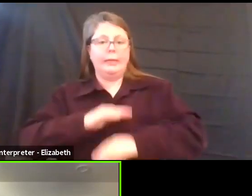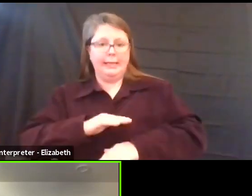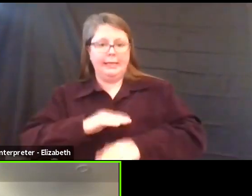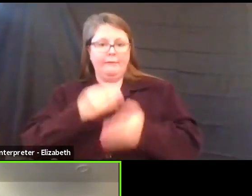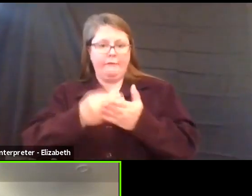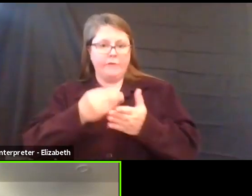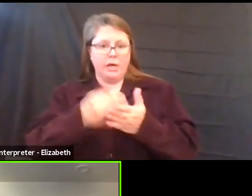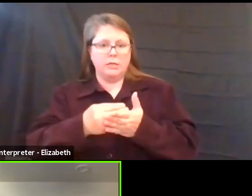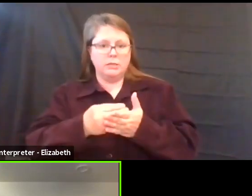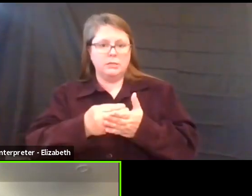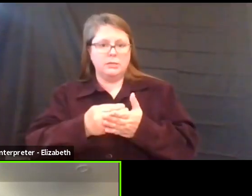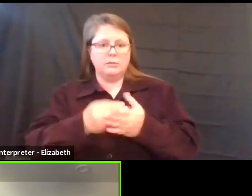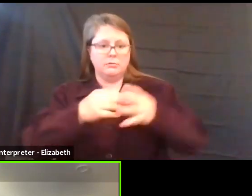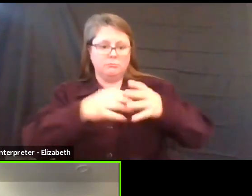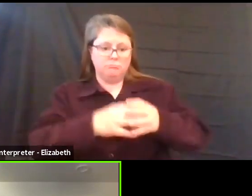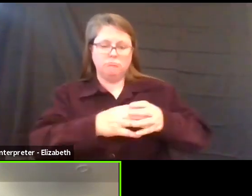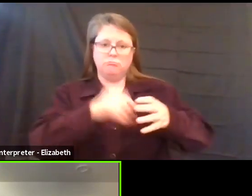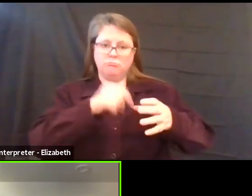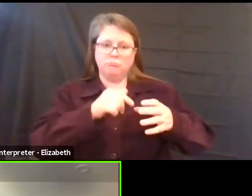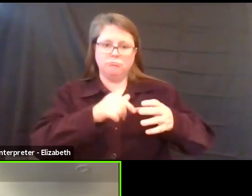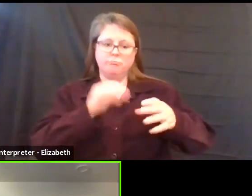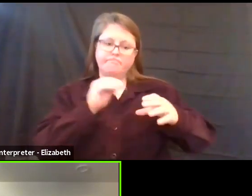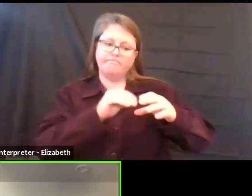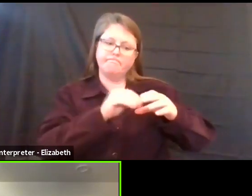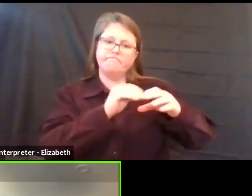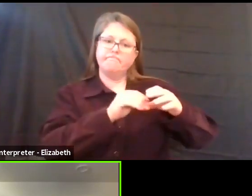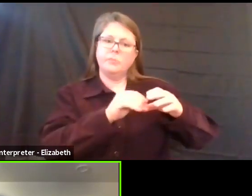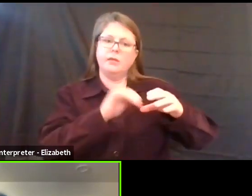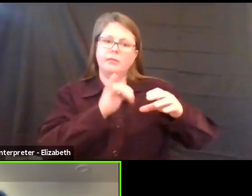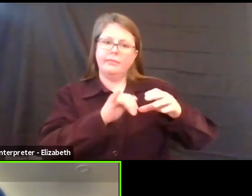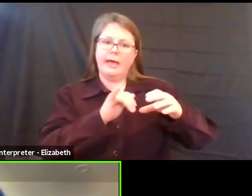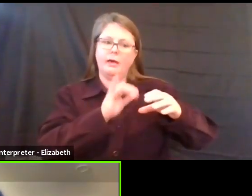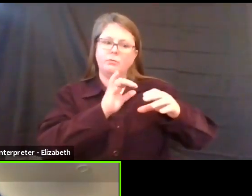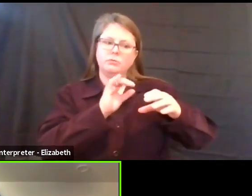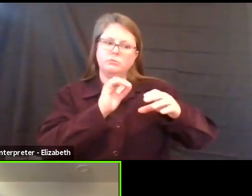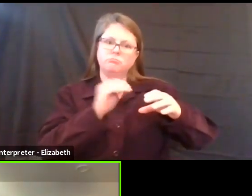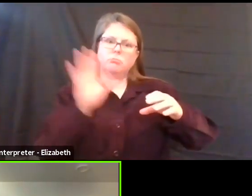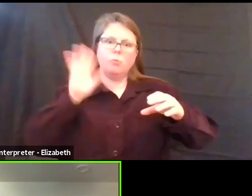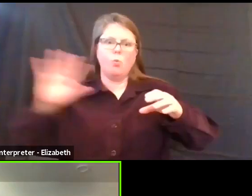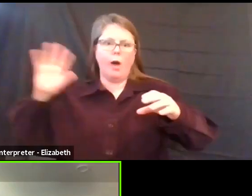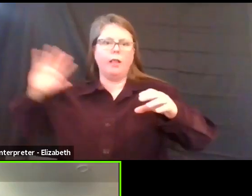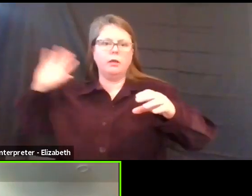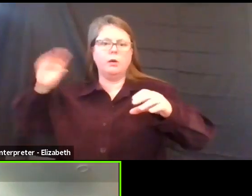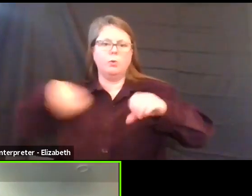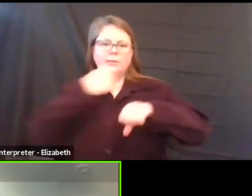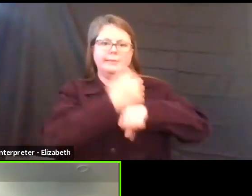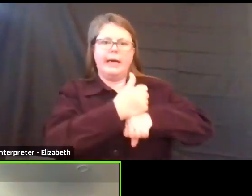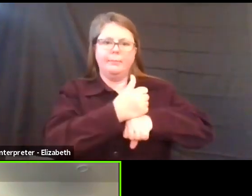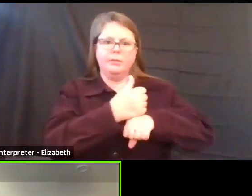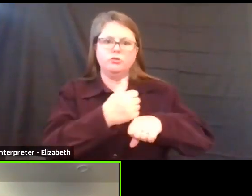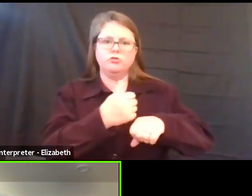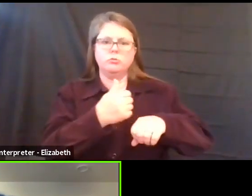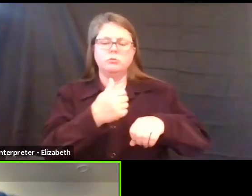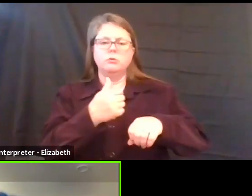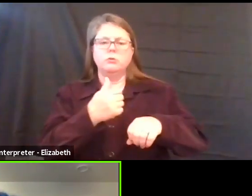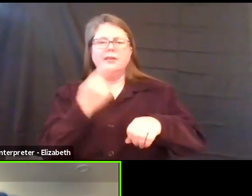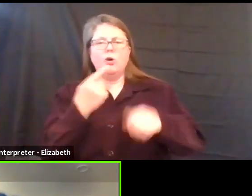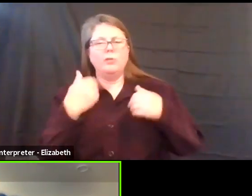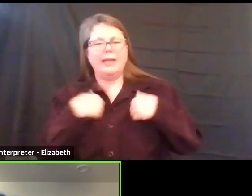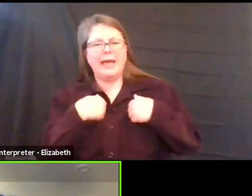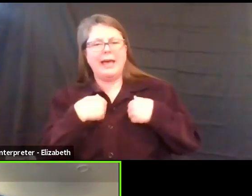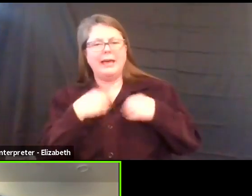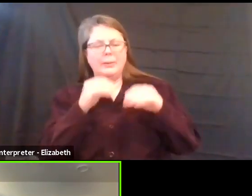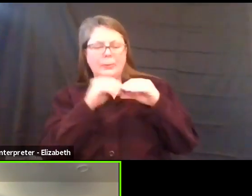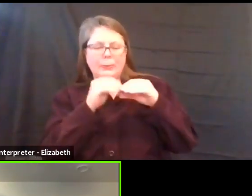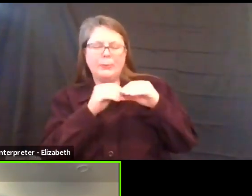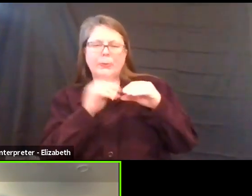before these wildfires. It was established a while ago, and originally it only had a small amount of money in it and not a lot